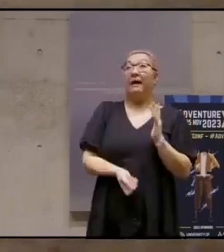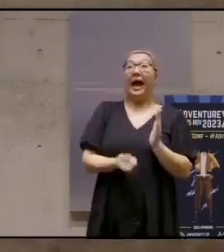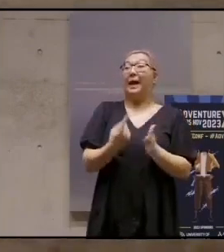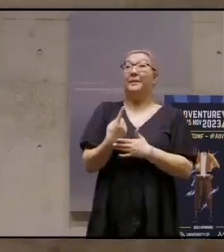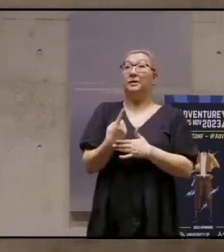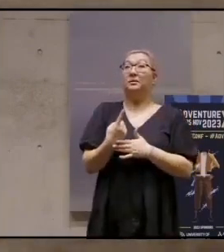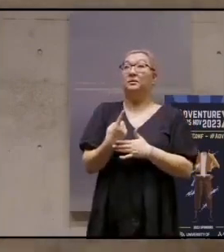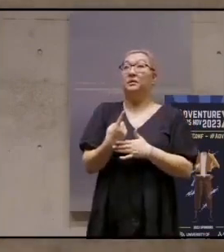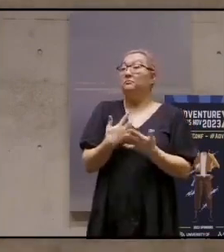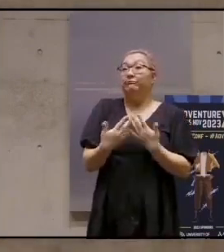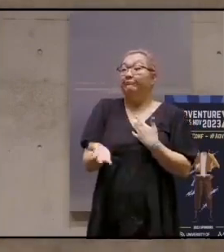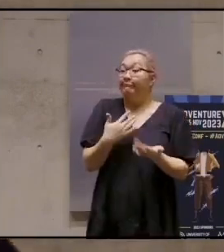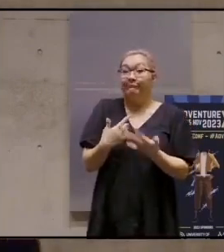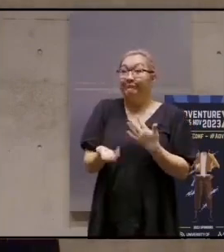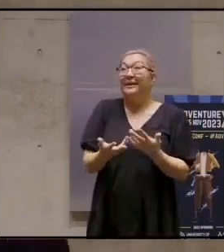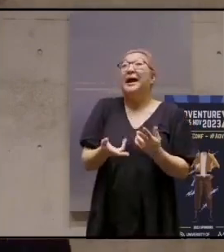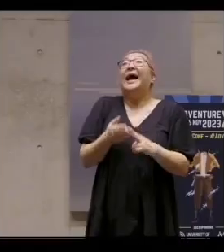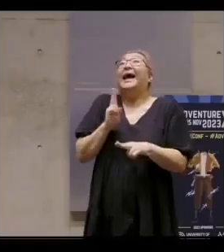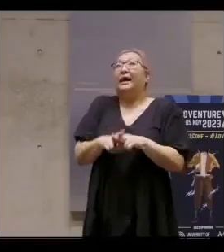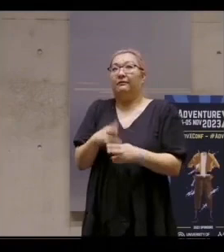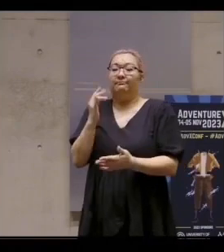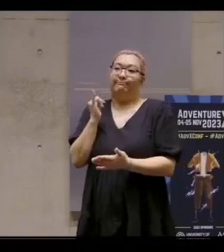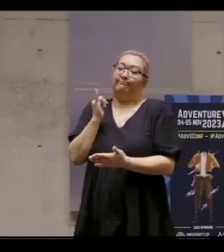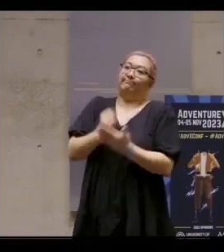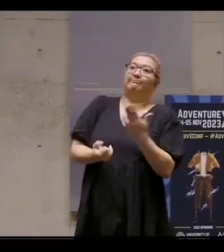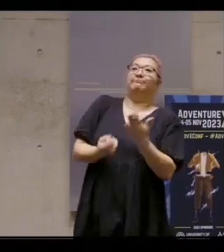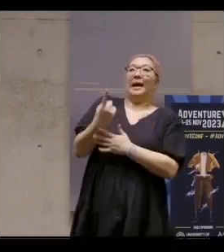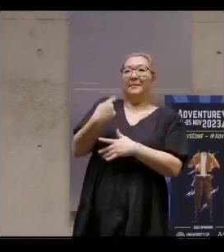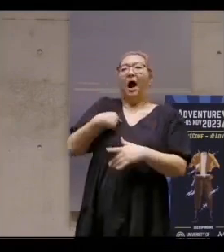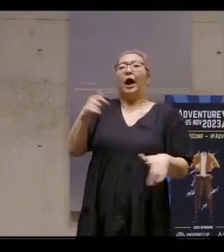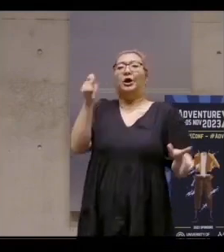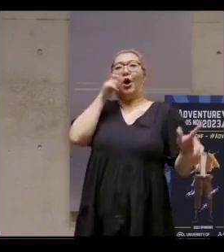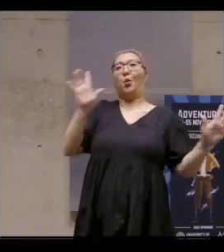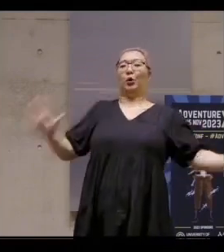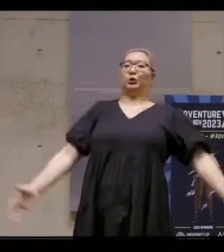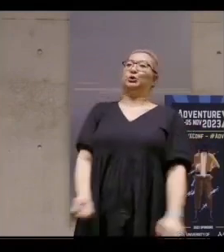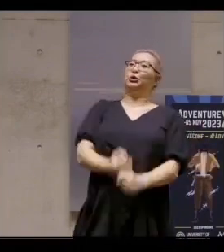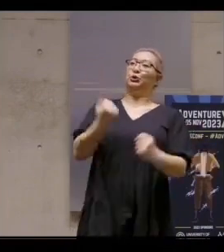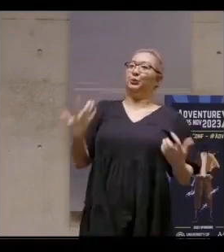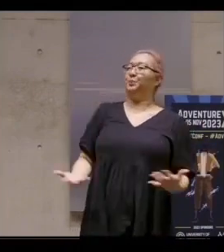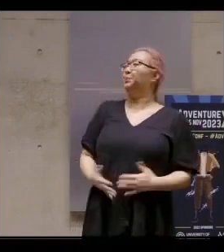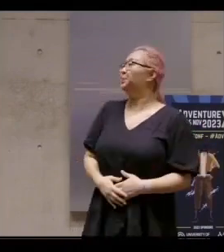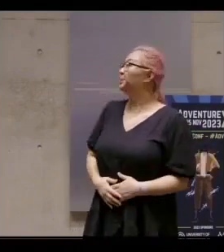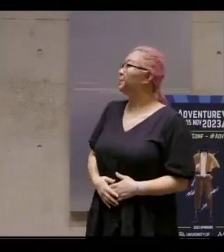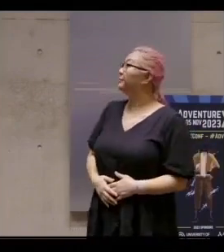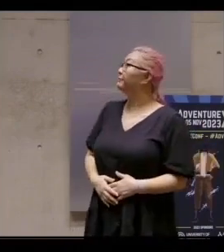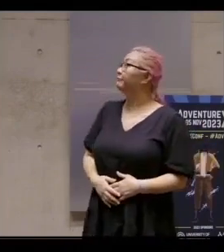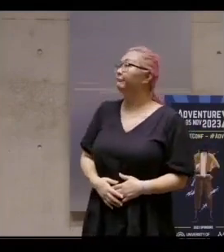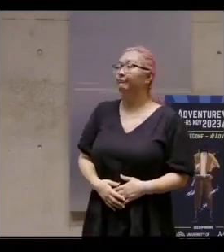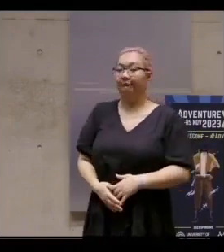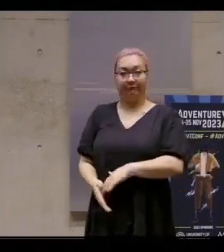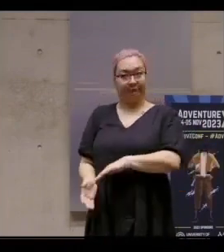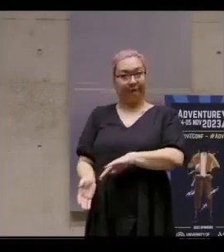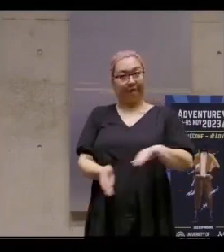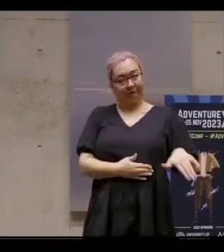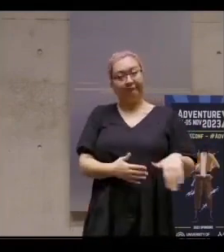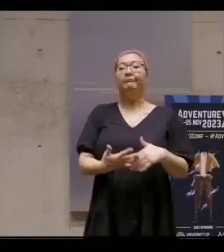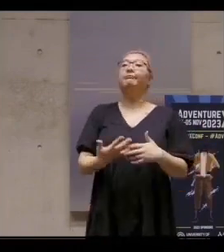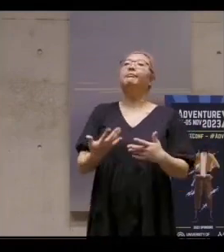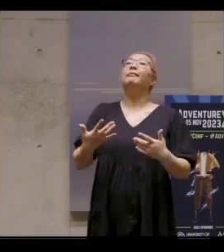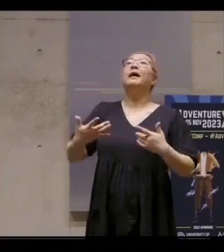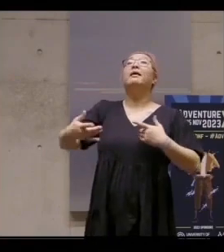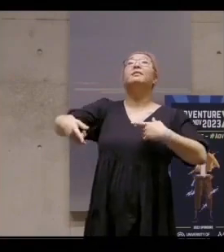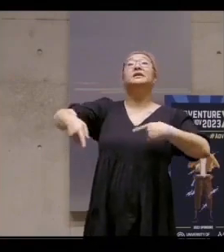do and who I might ask for help. And then the director's job is to have a vision and work